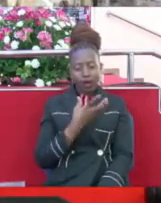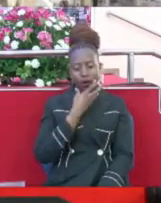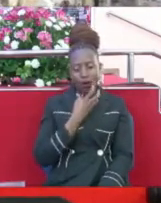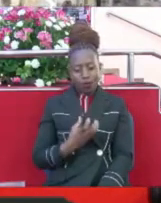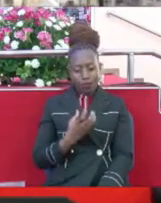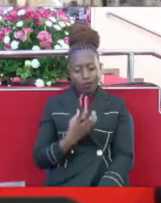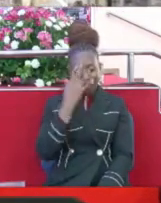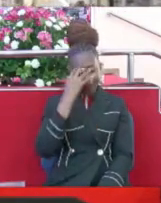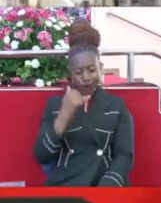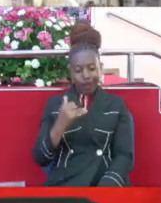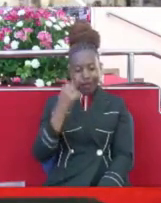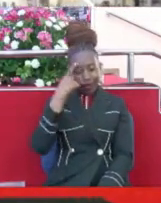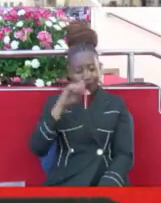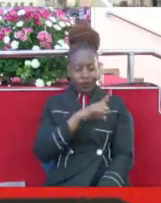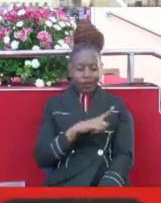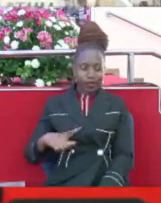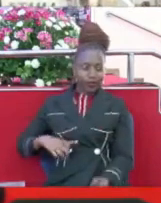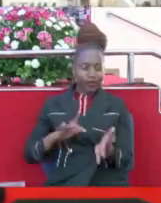Christ. But as time has gone by,